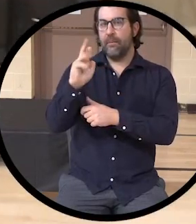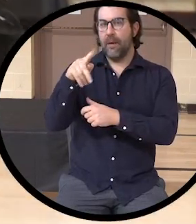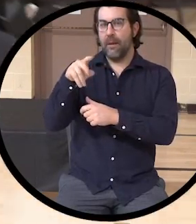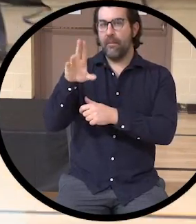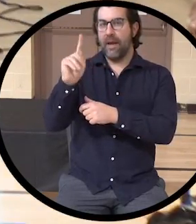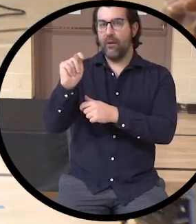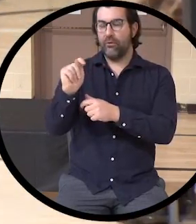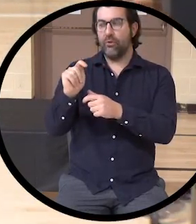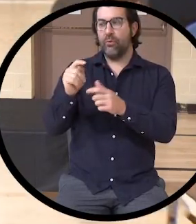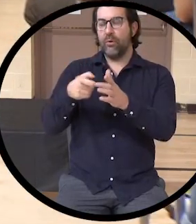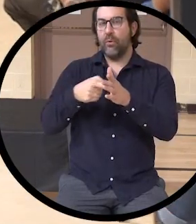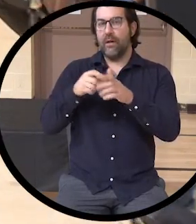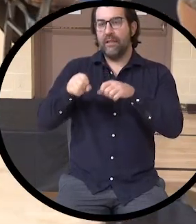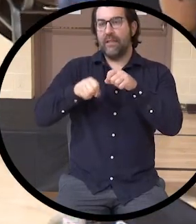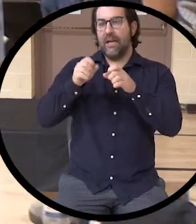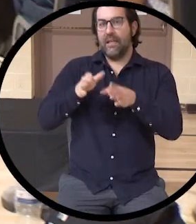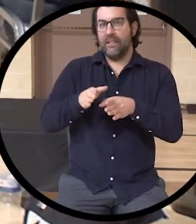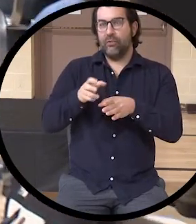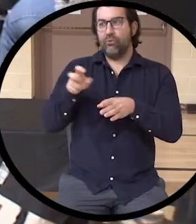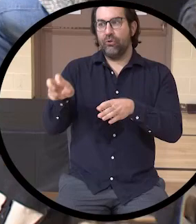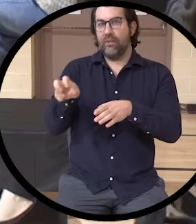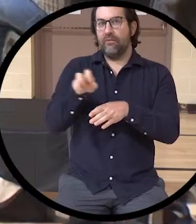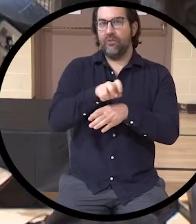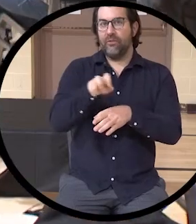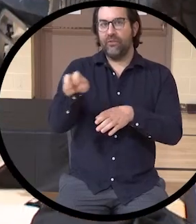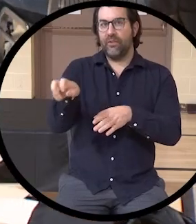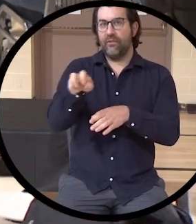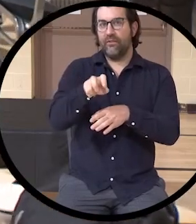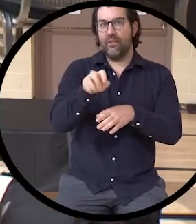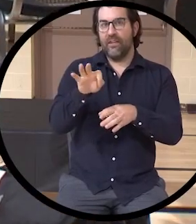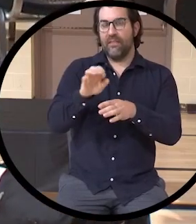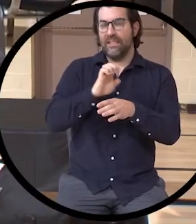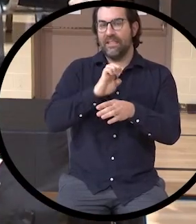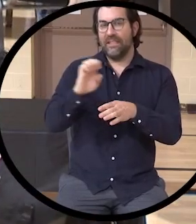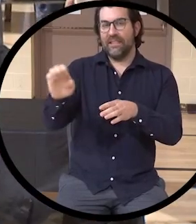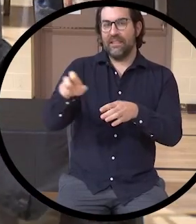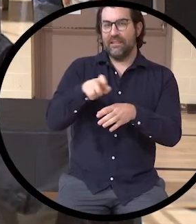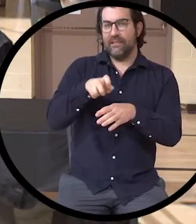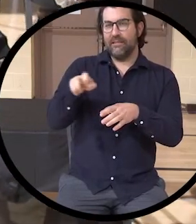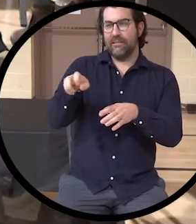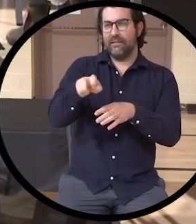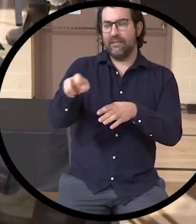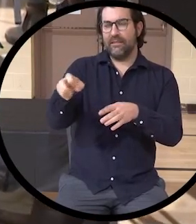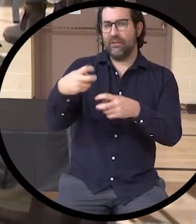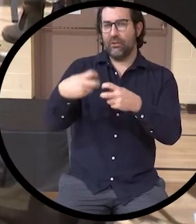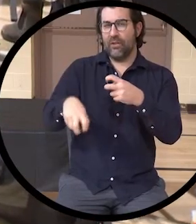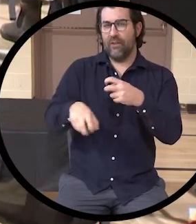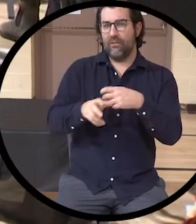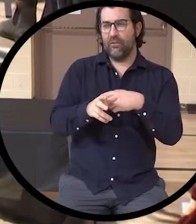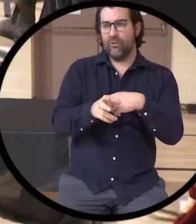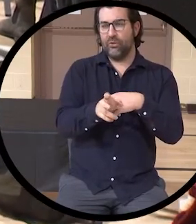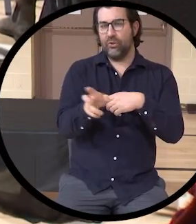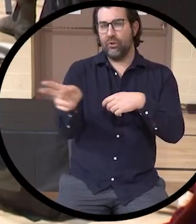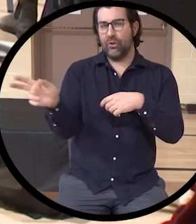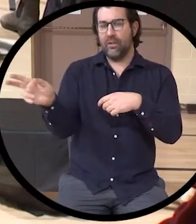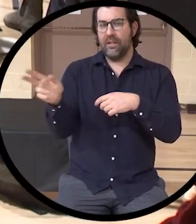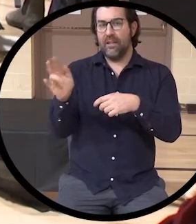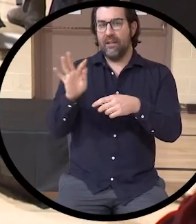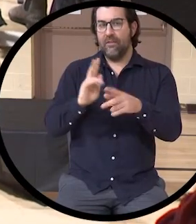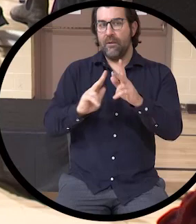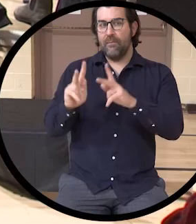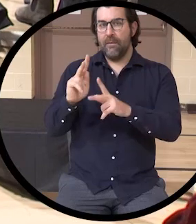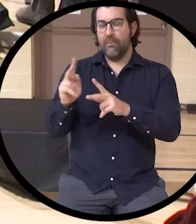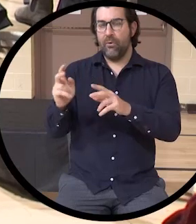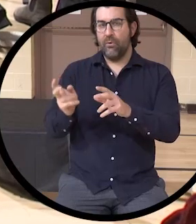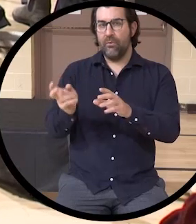cyclists to shift multiple times when traveling in the east direction? This seems like it could be a difficult turn to make, especially if there are people loading